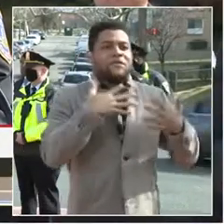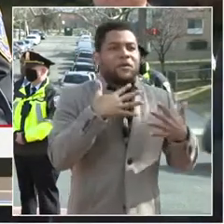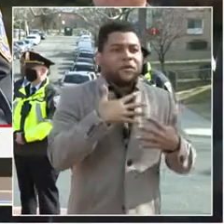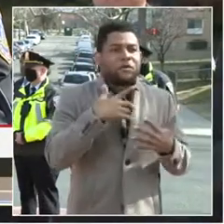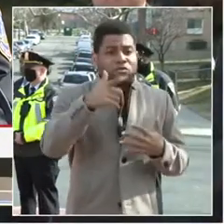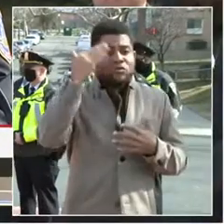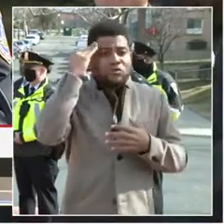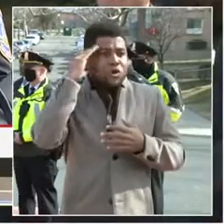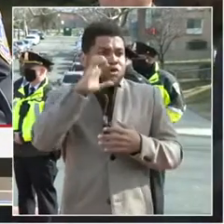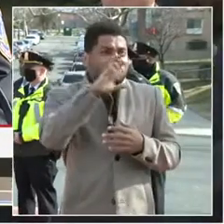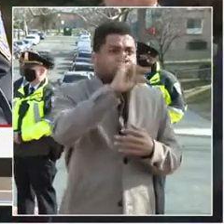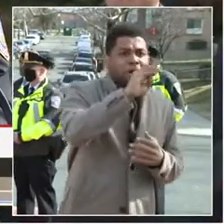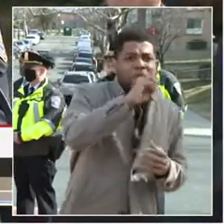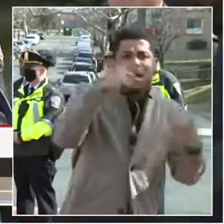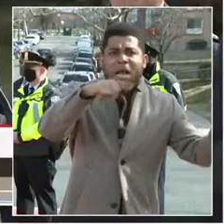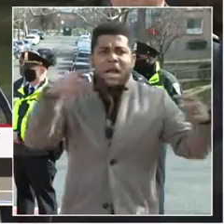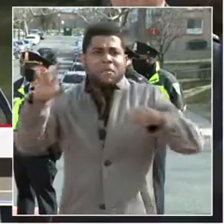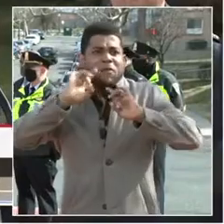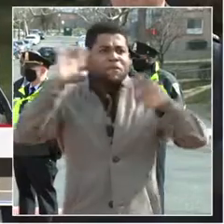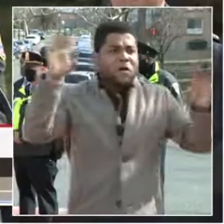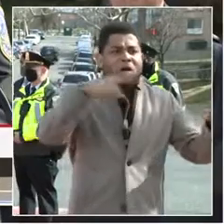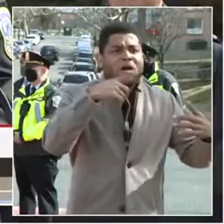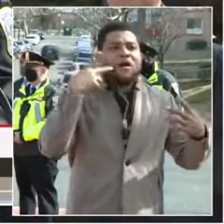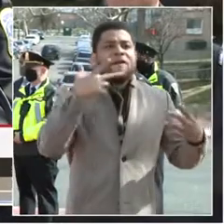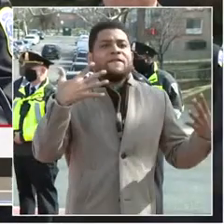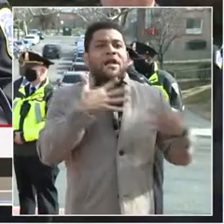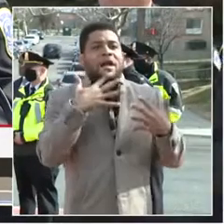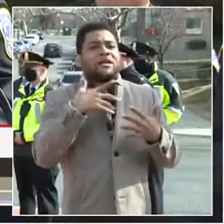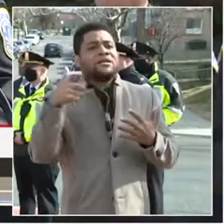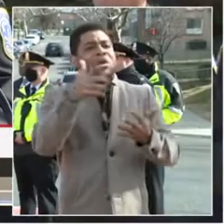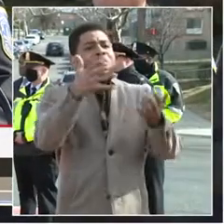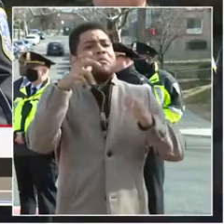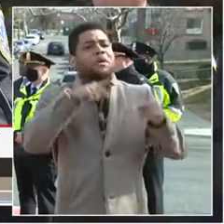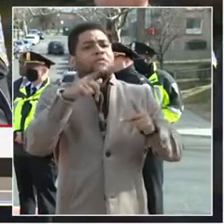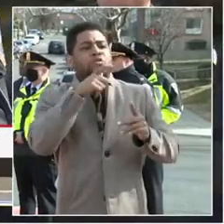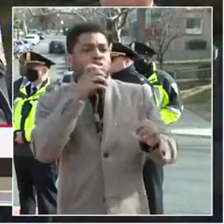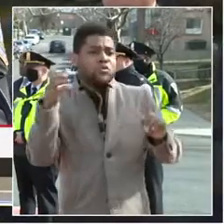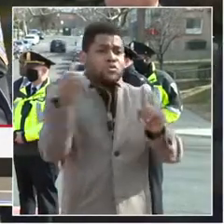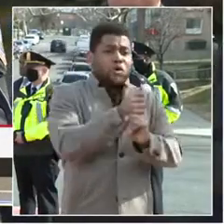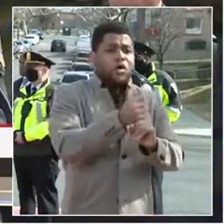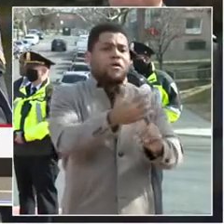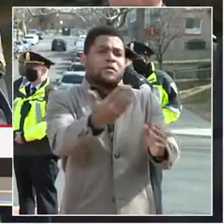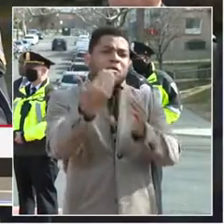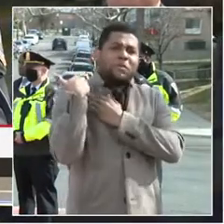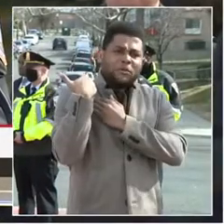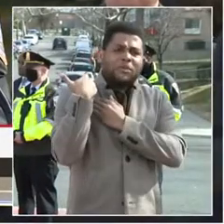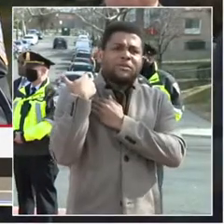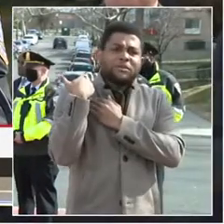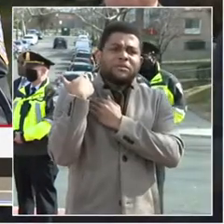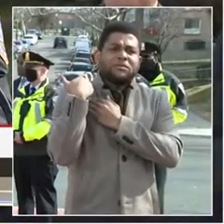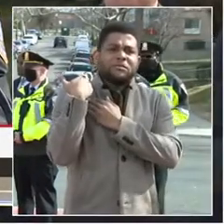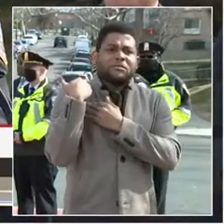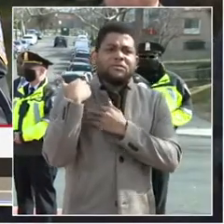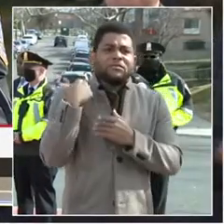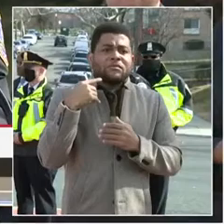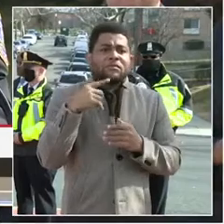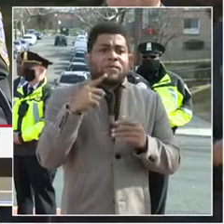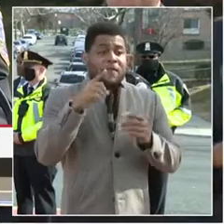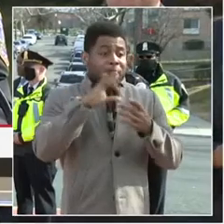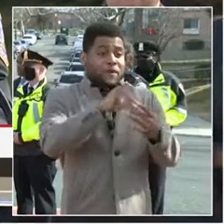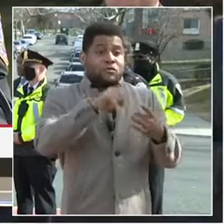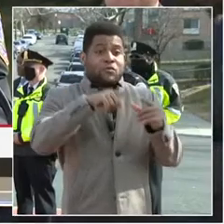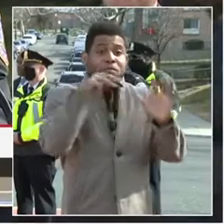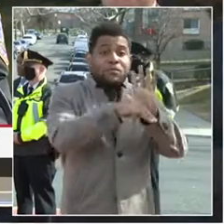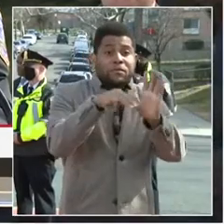want people to be held accountable for that. And they don't care how old they are. So when we're talking about homicides, and we're talking